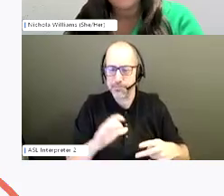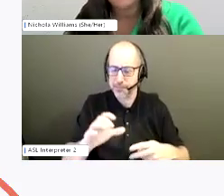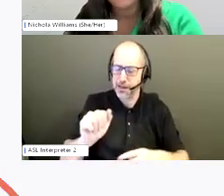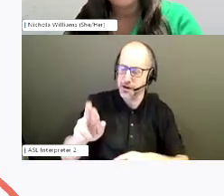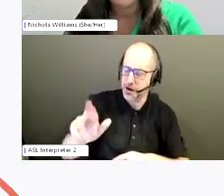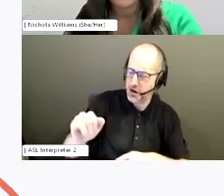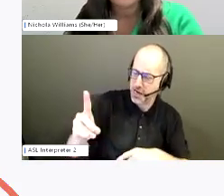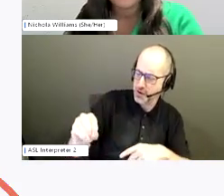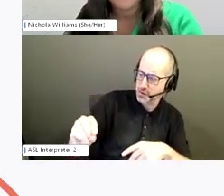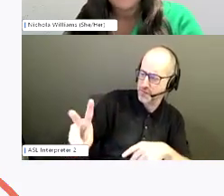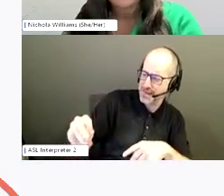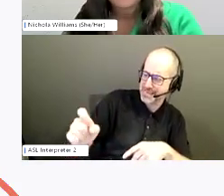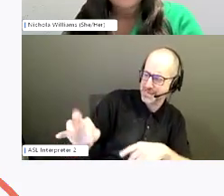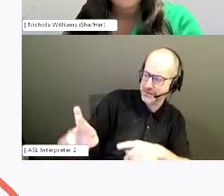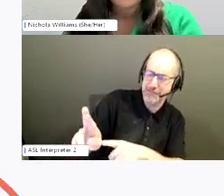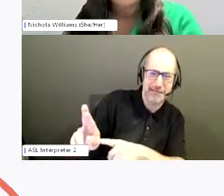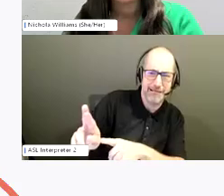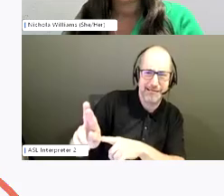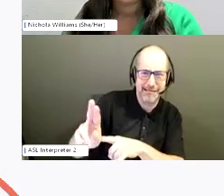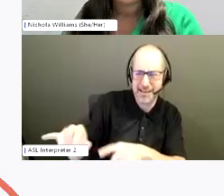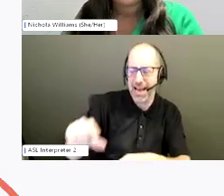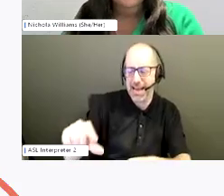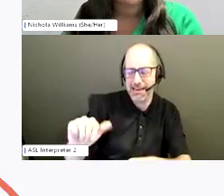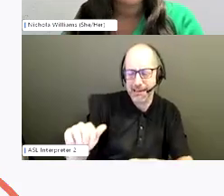always mess up this word, forgive me.